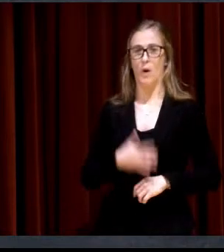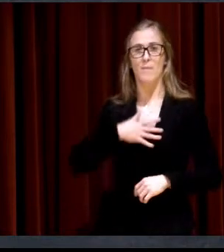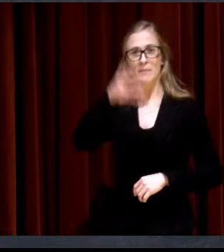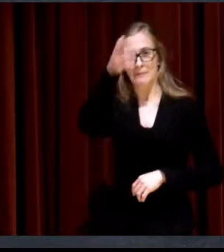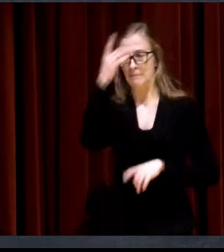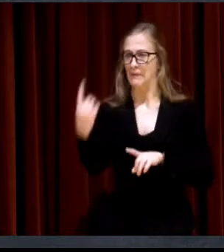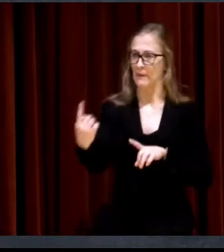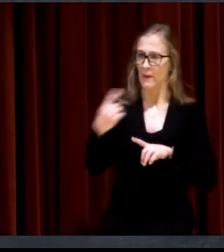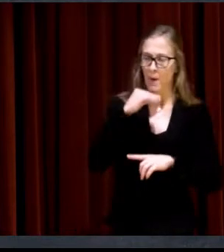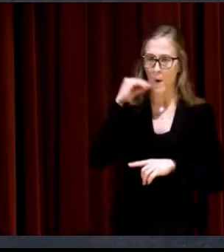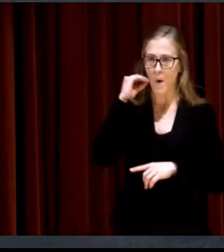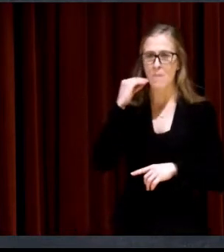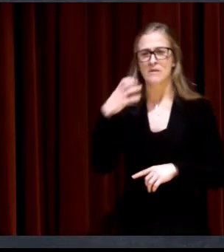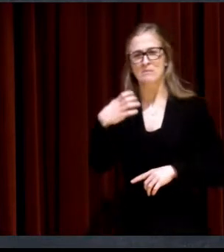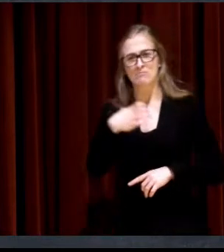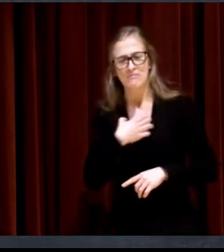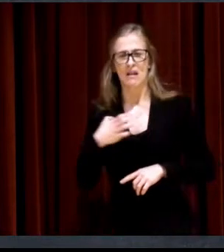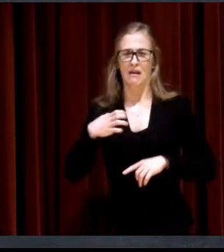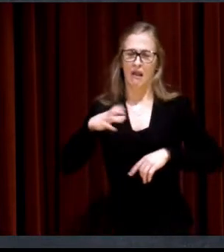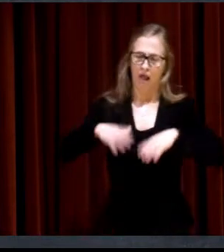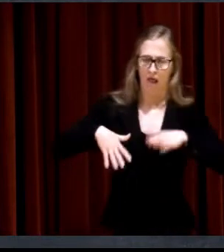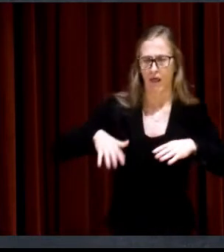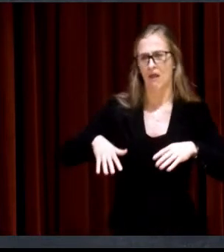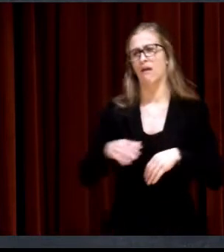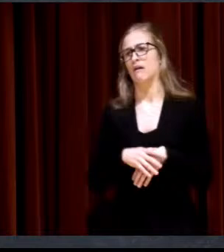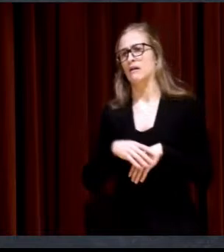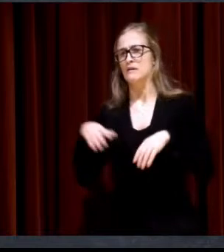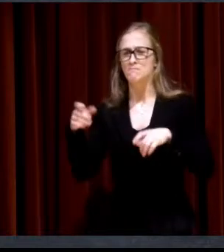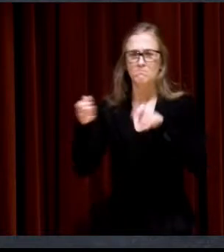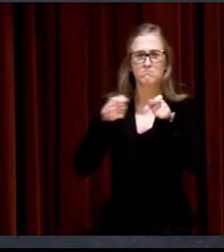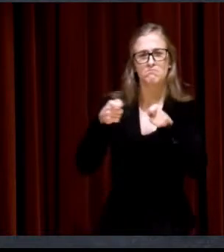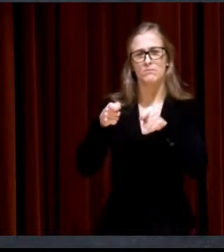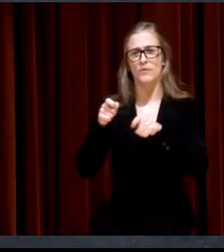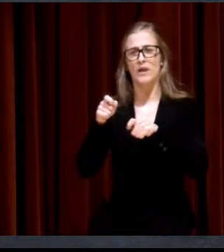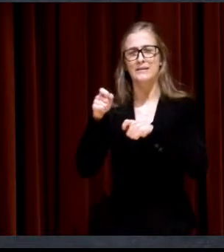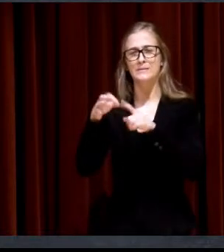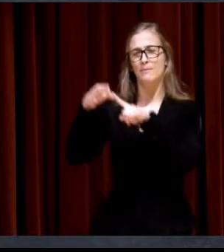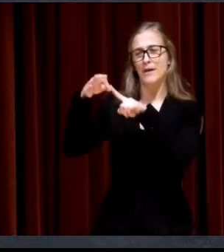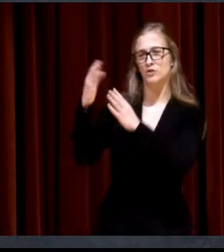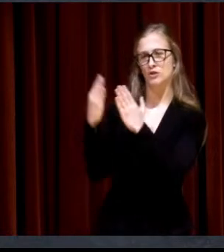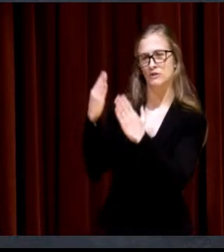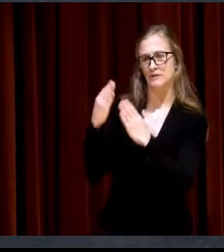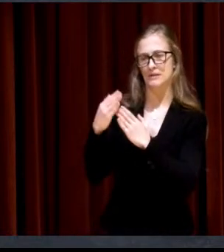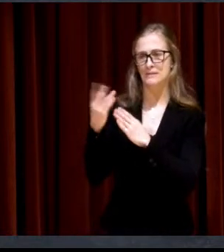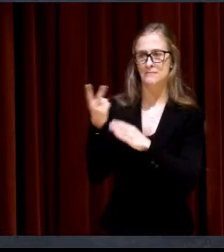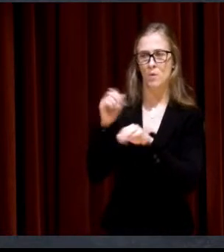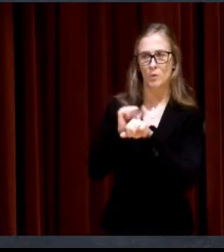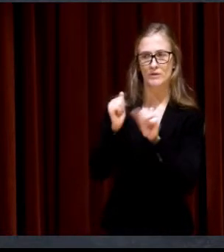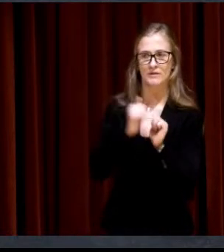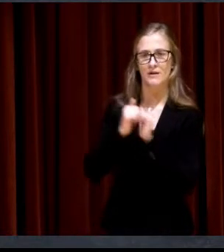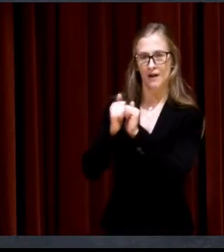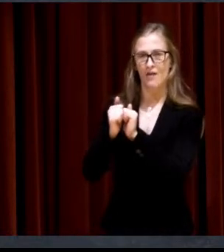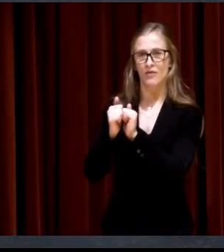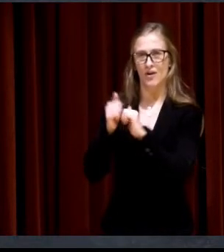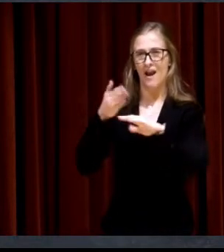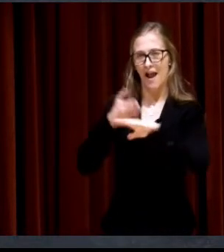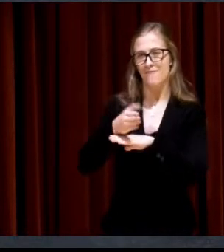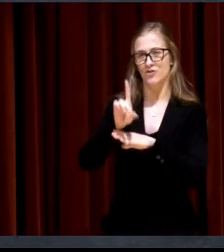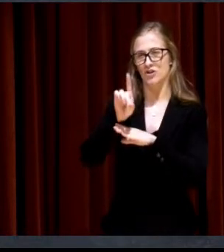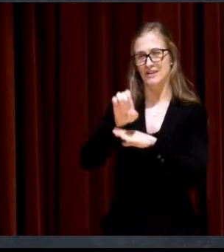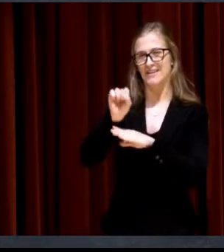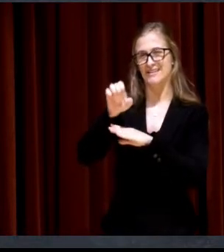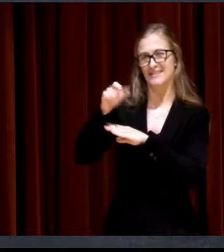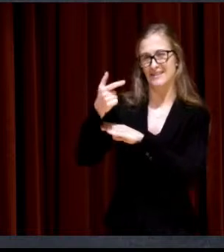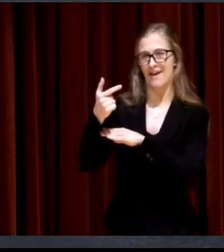and complain that he was in charge of special services. He and Ted Blunt worked together, and after DSEG, Ted took